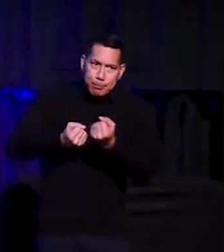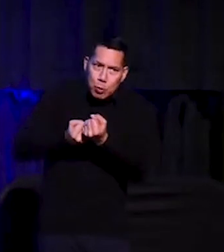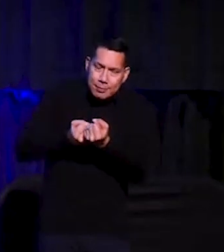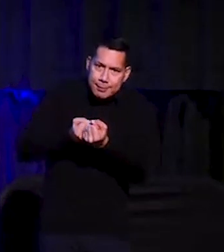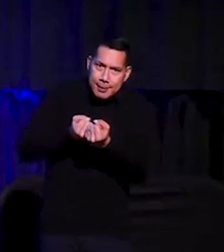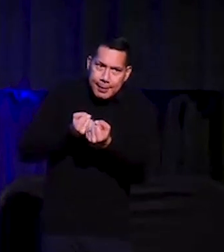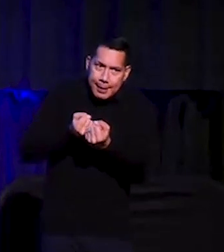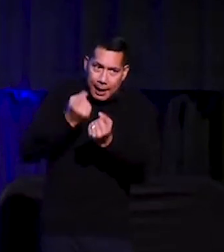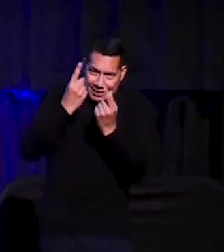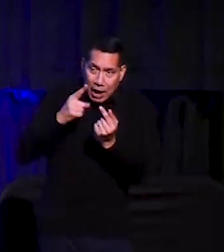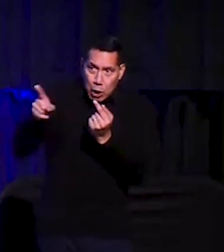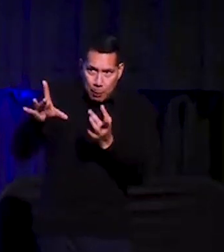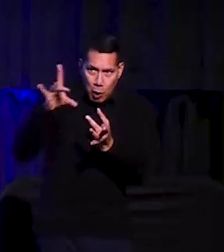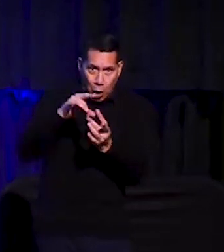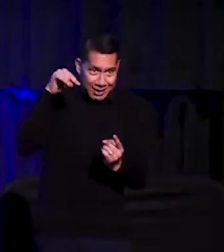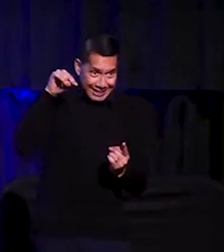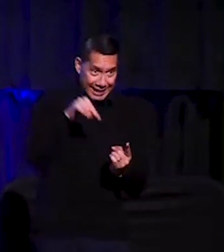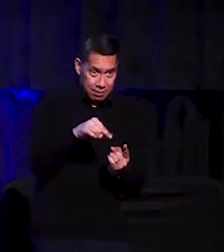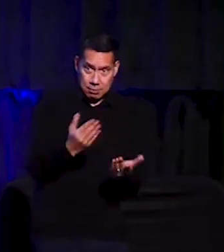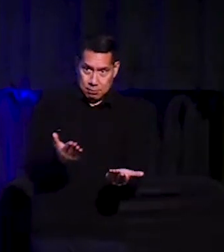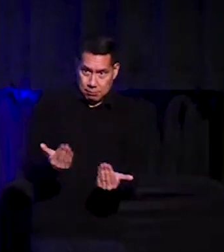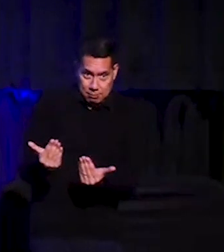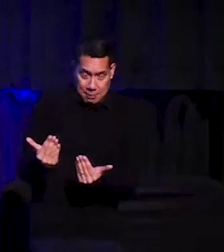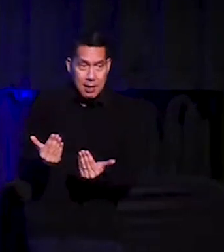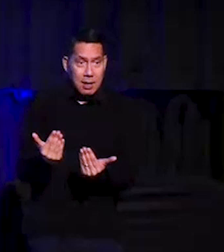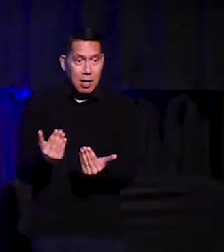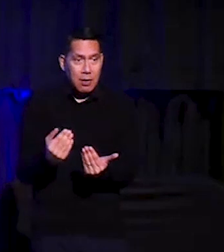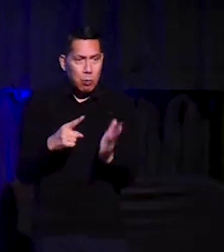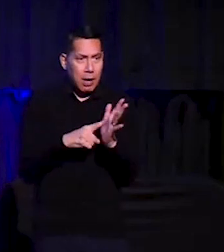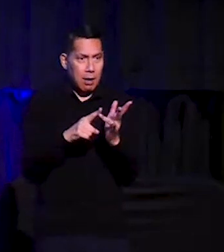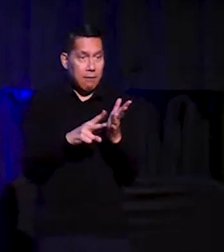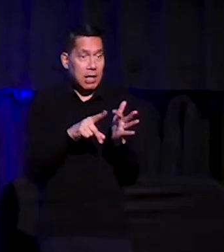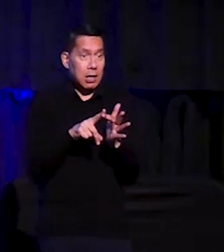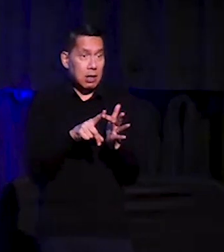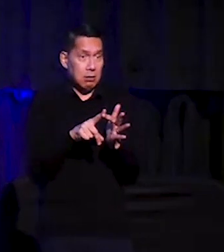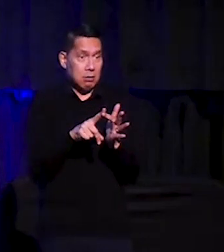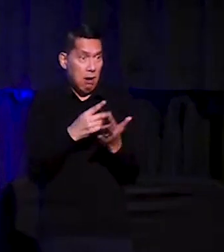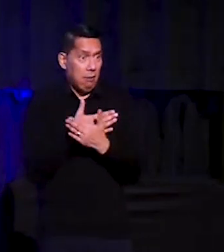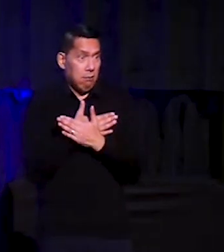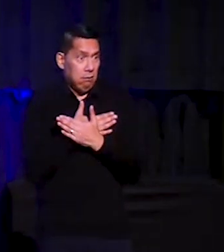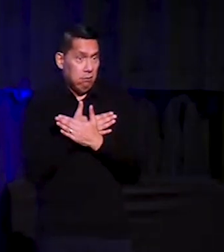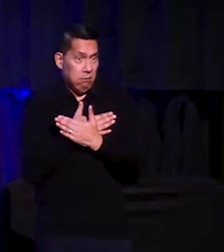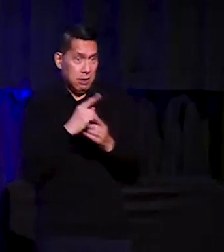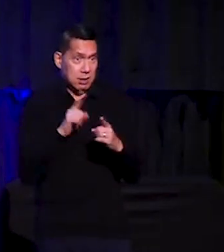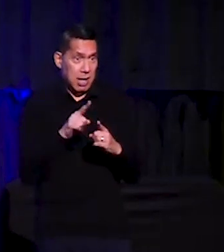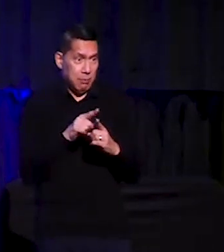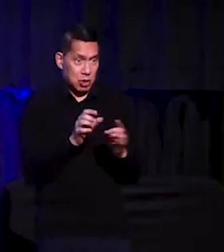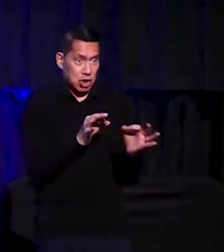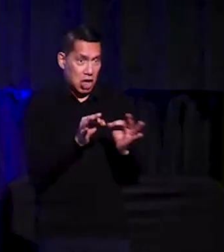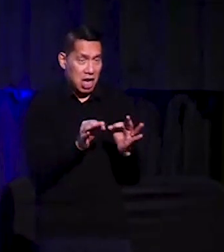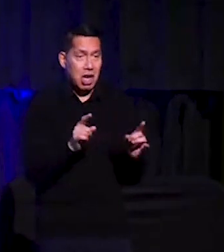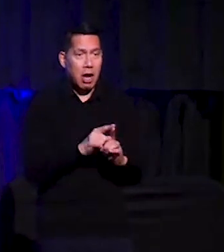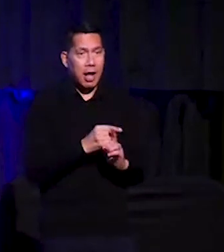you, girl. You belong here. And that's what love looks like in design. None of the grand gesture like, oh, I'm going to